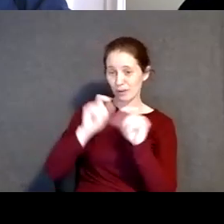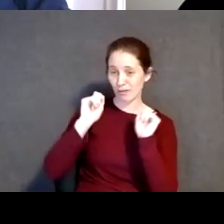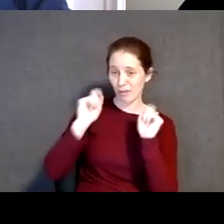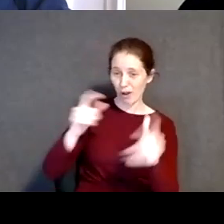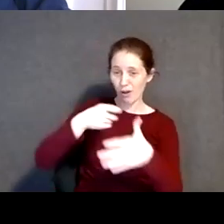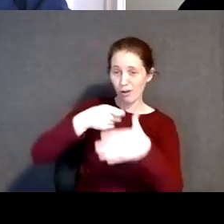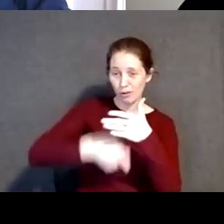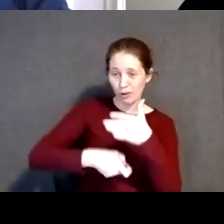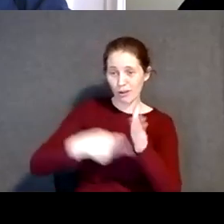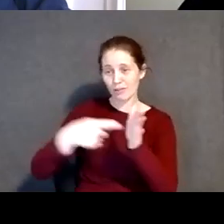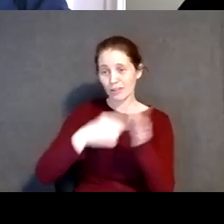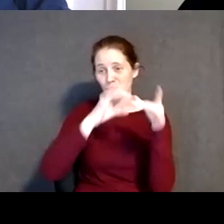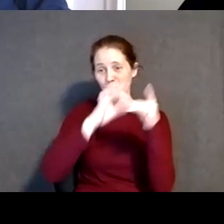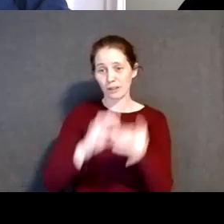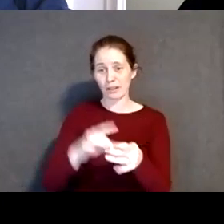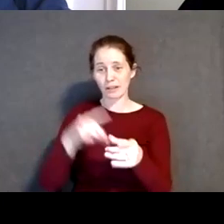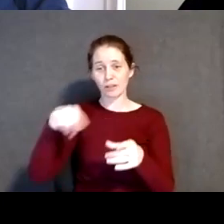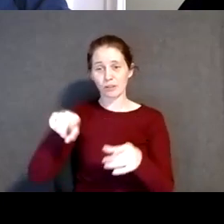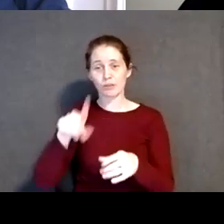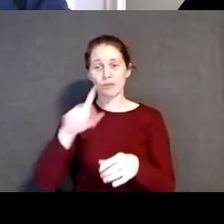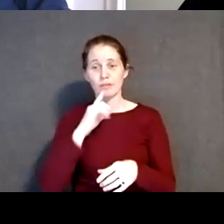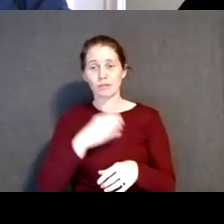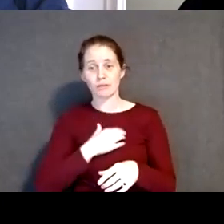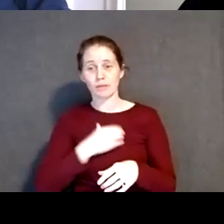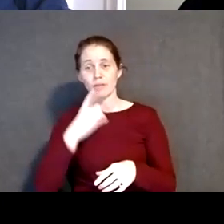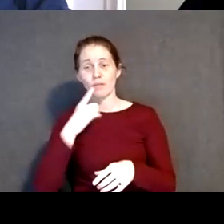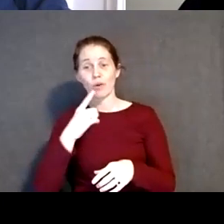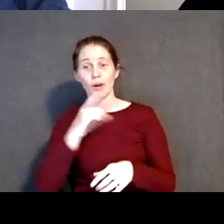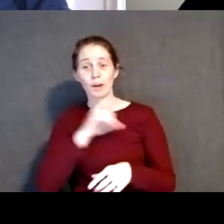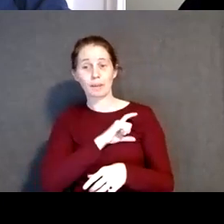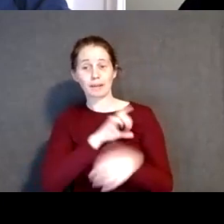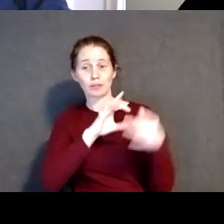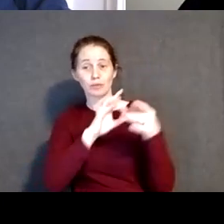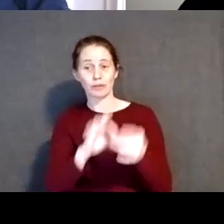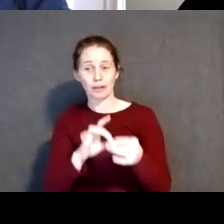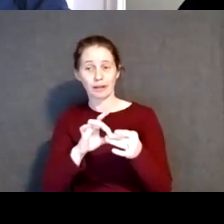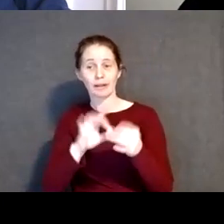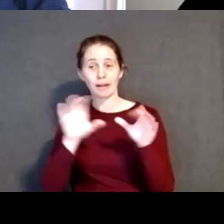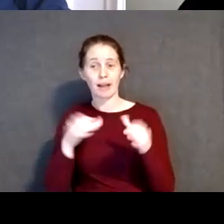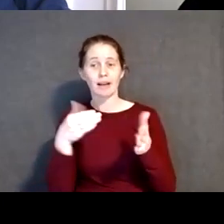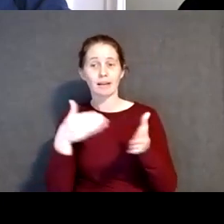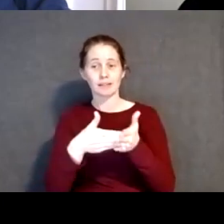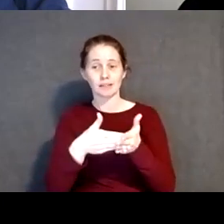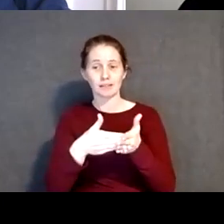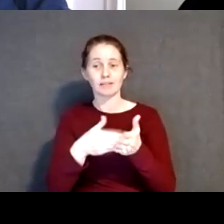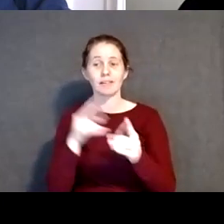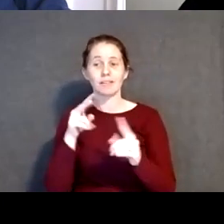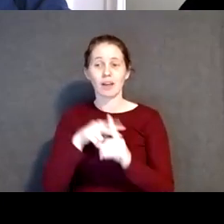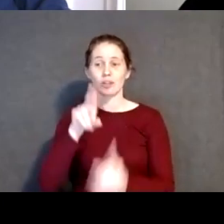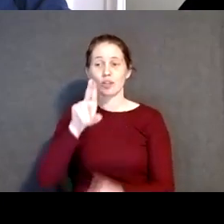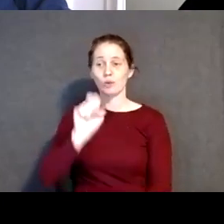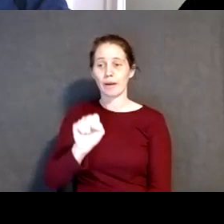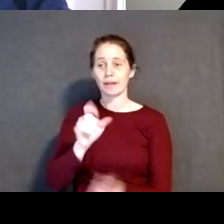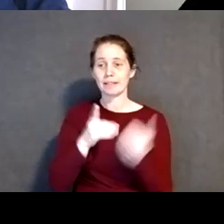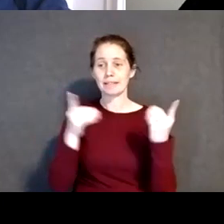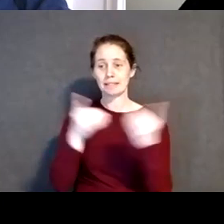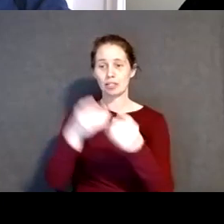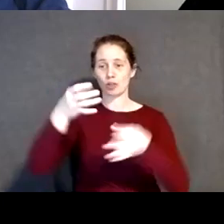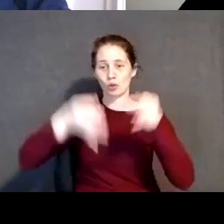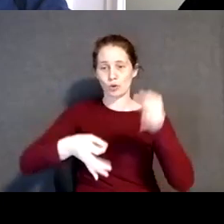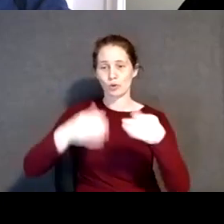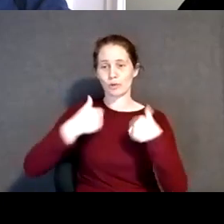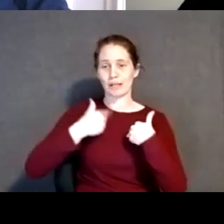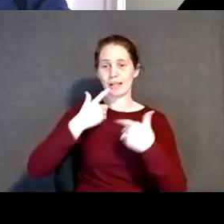costs, and fees related to the plaintiff only in the police-related action filed in the U.S. District Court, which has